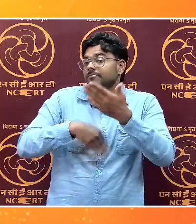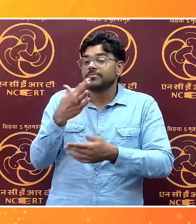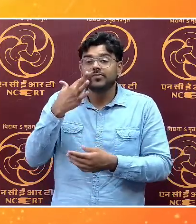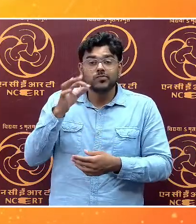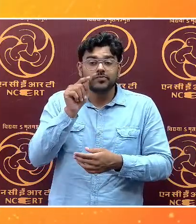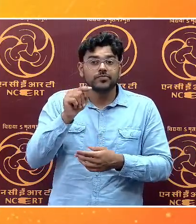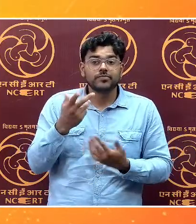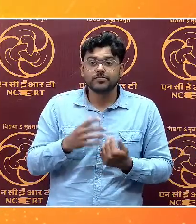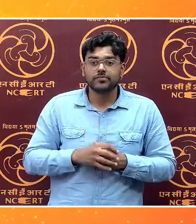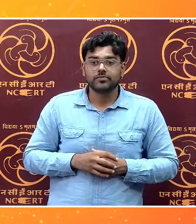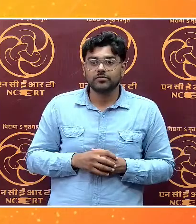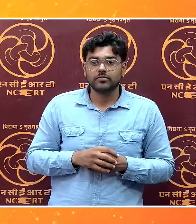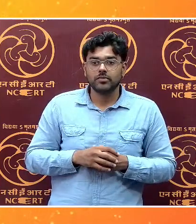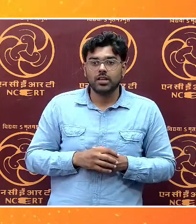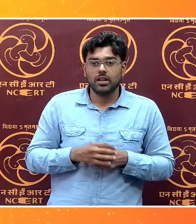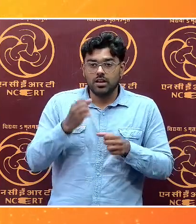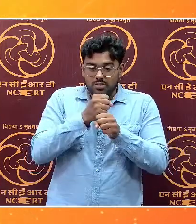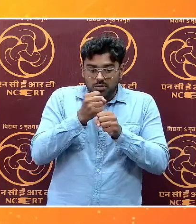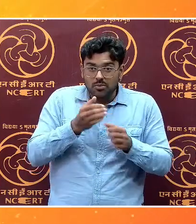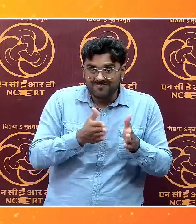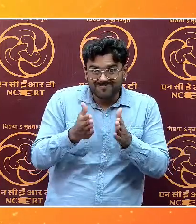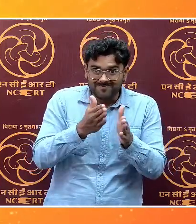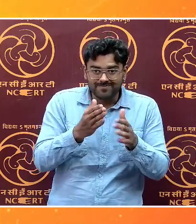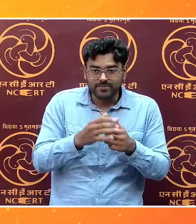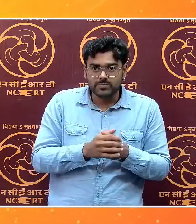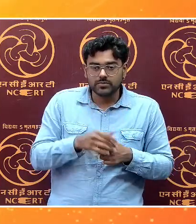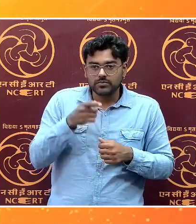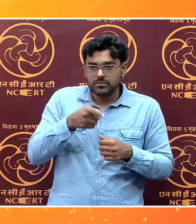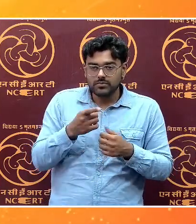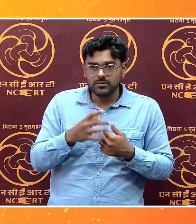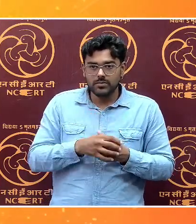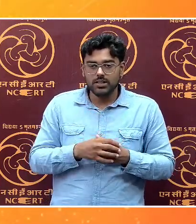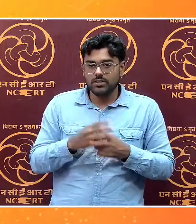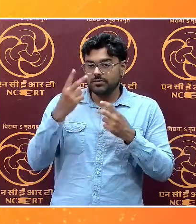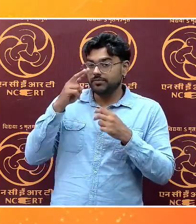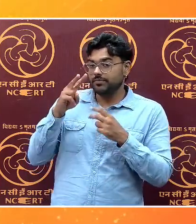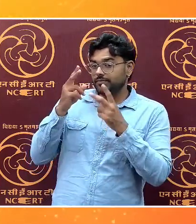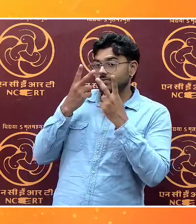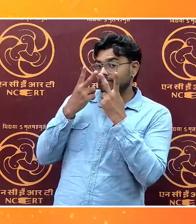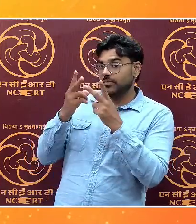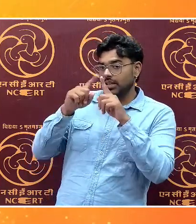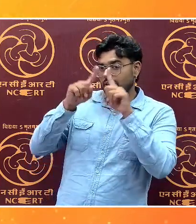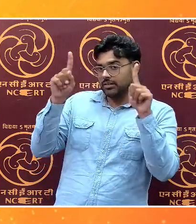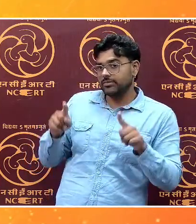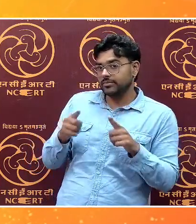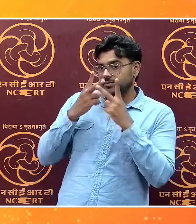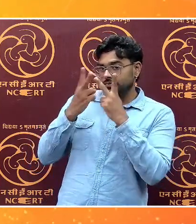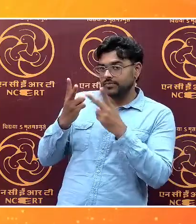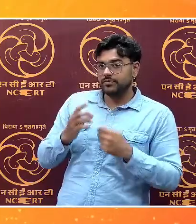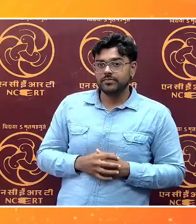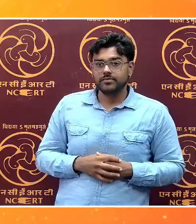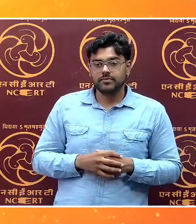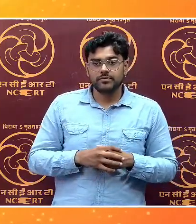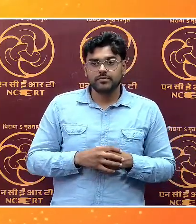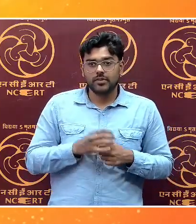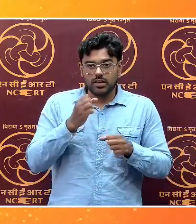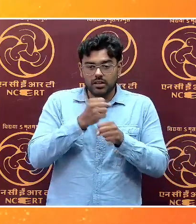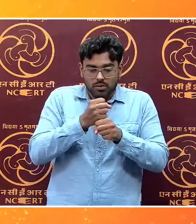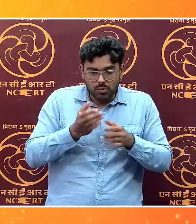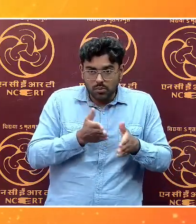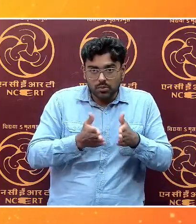fact is that Godavari passes. Look at your screen and PPT.